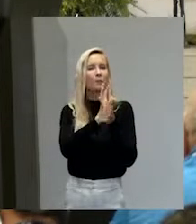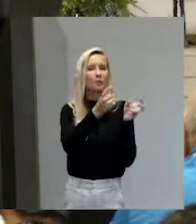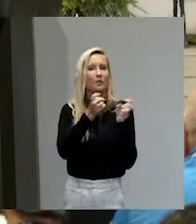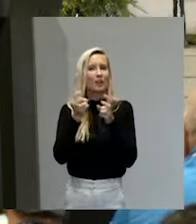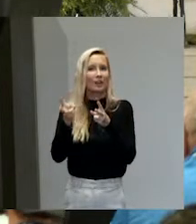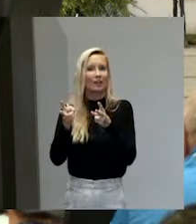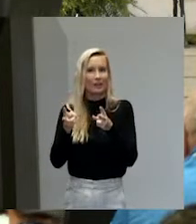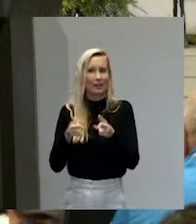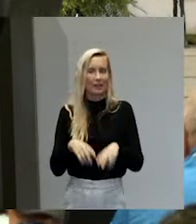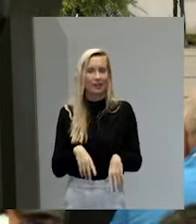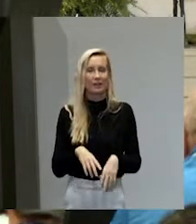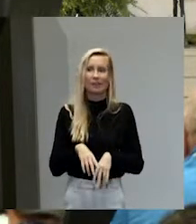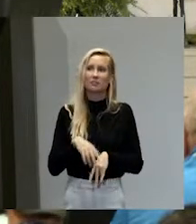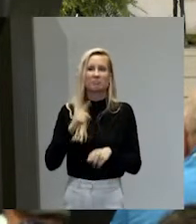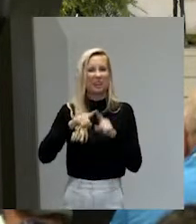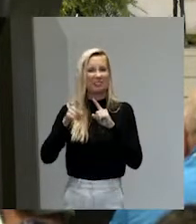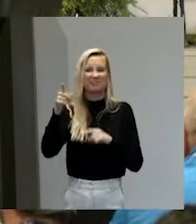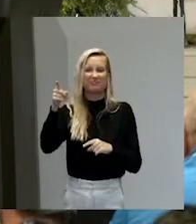Arnold Schwarzenegger? I was just hyper.